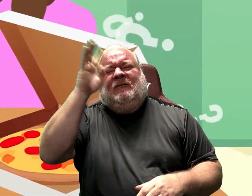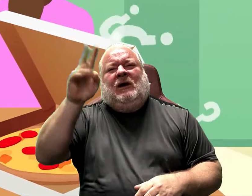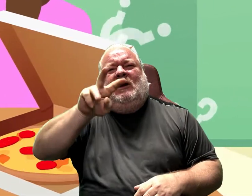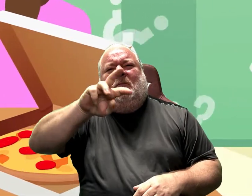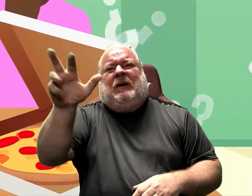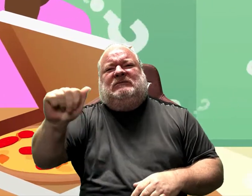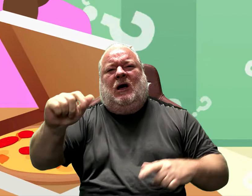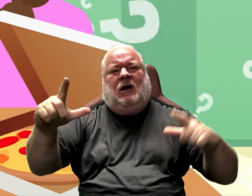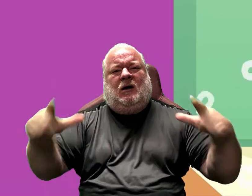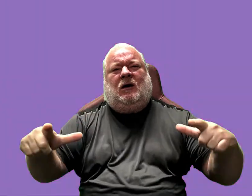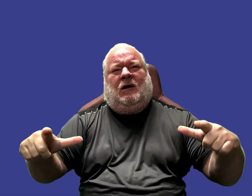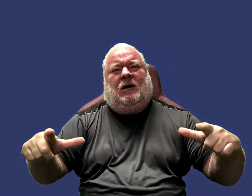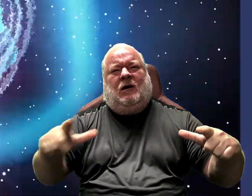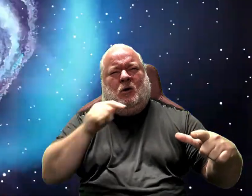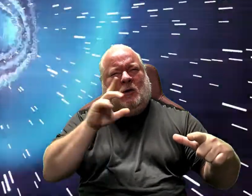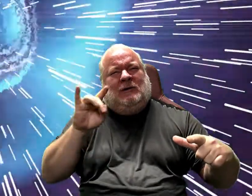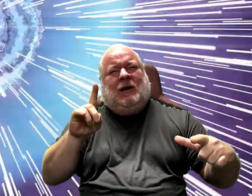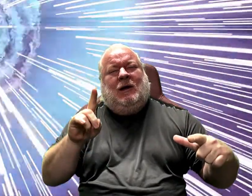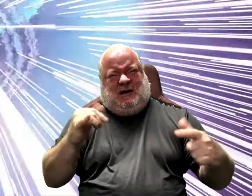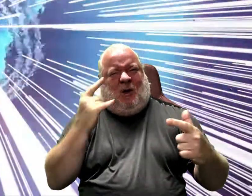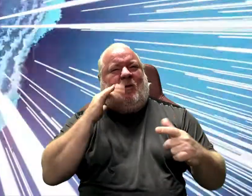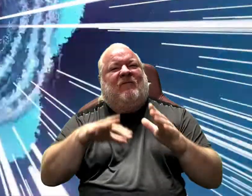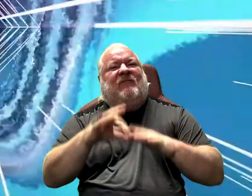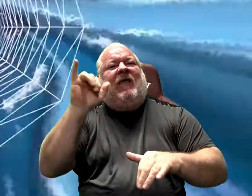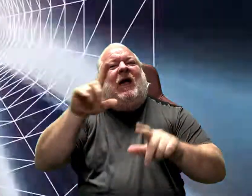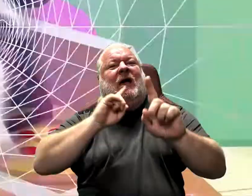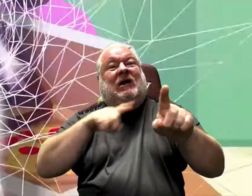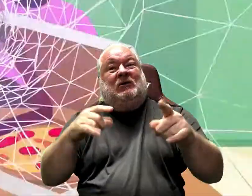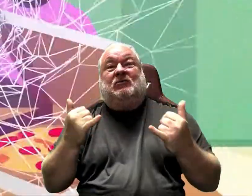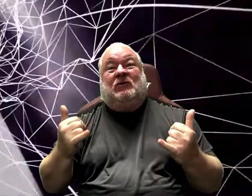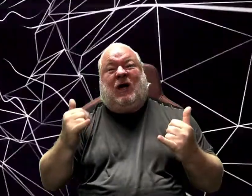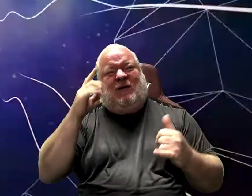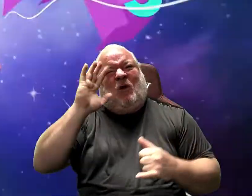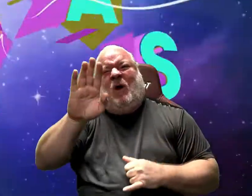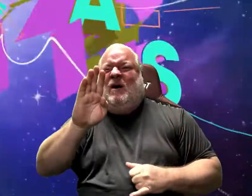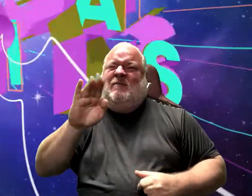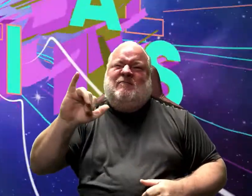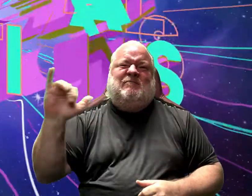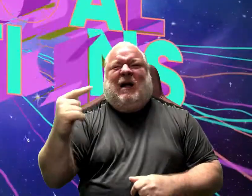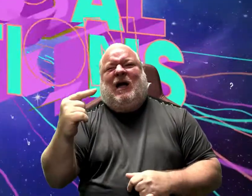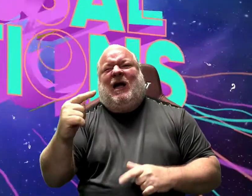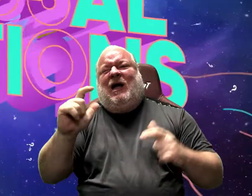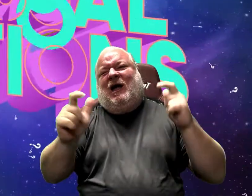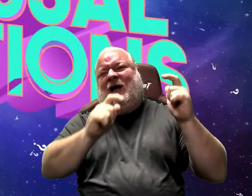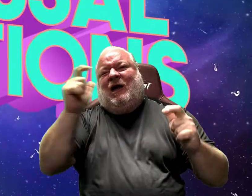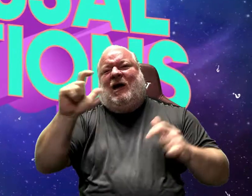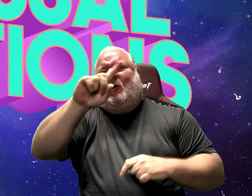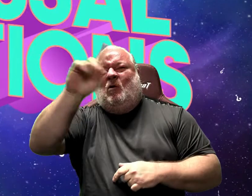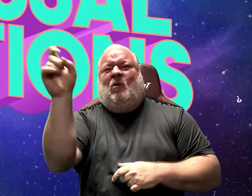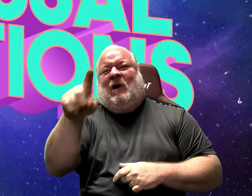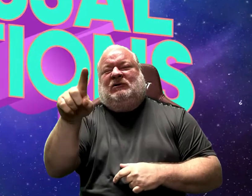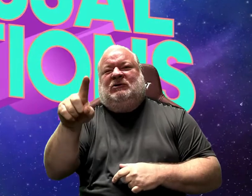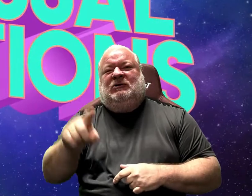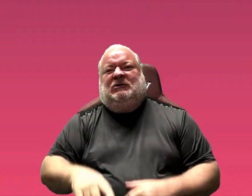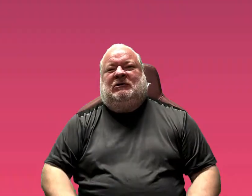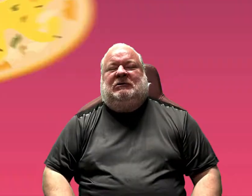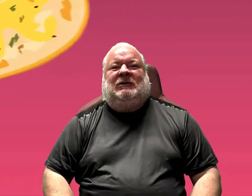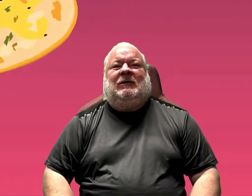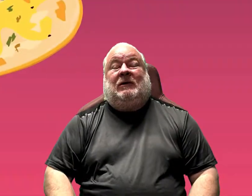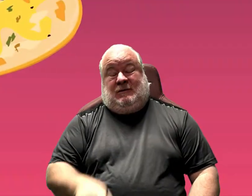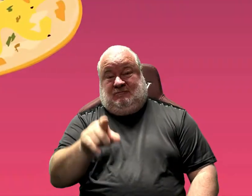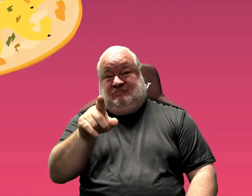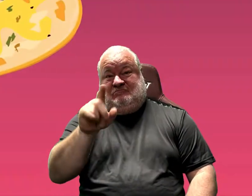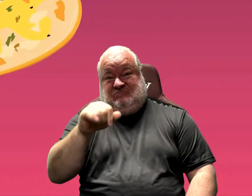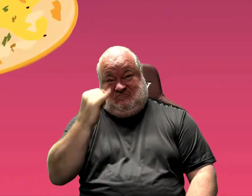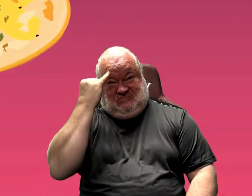the first place? Let's find out on today's episode of Colossal Question. As